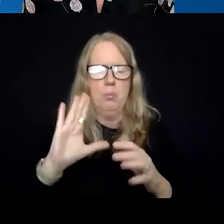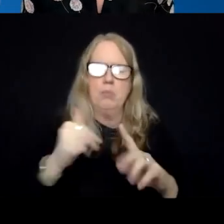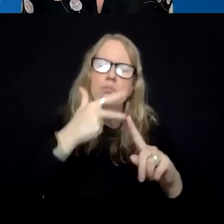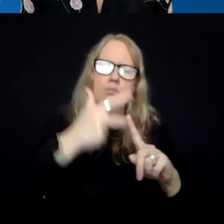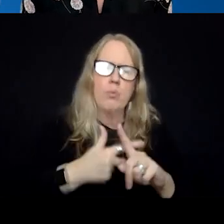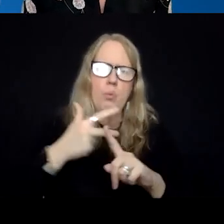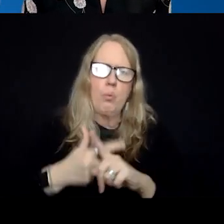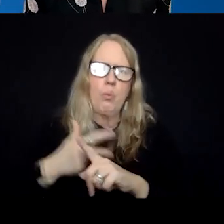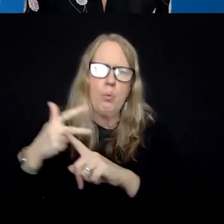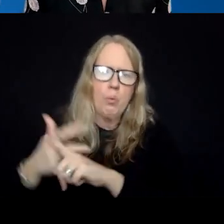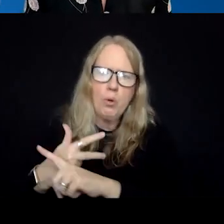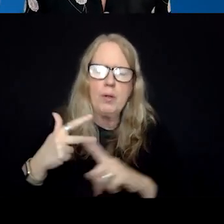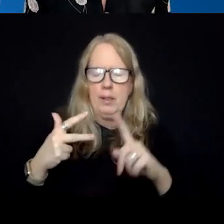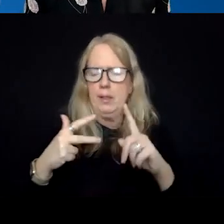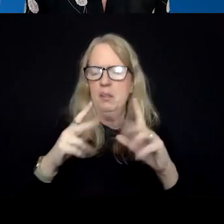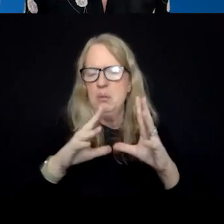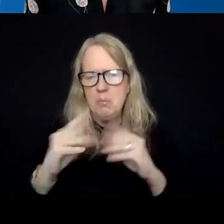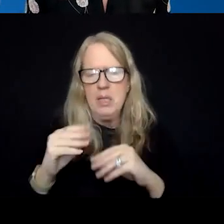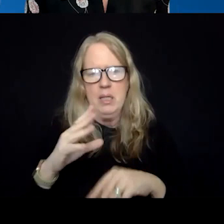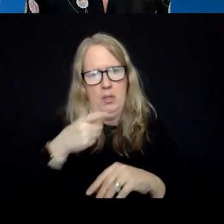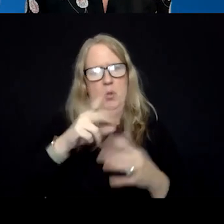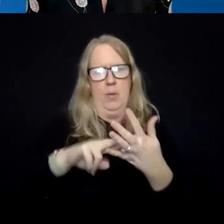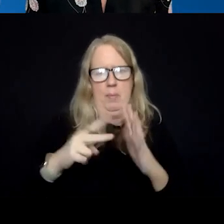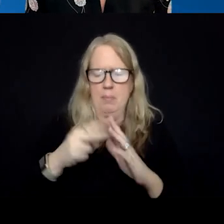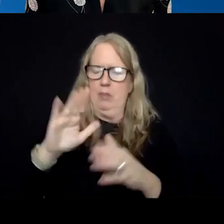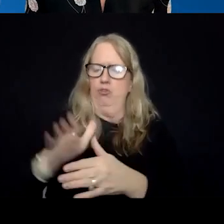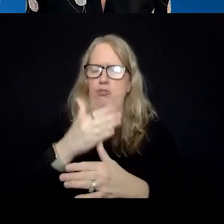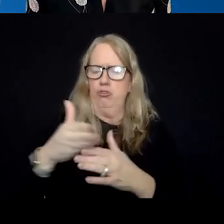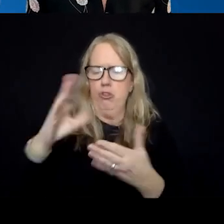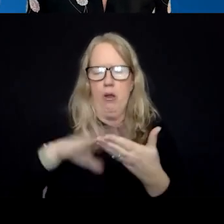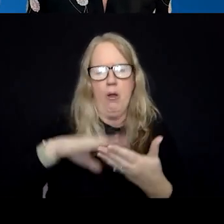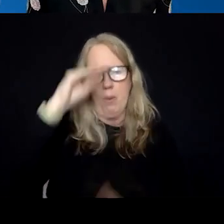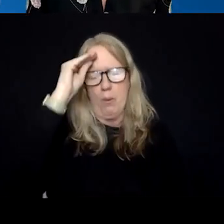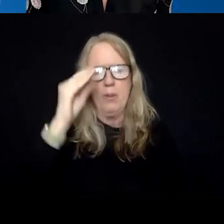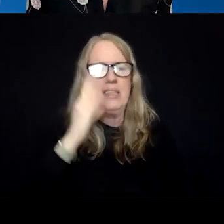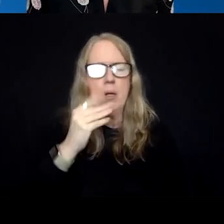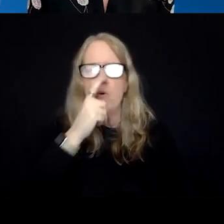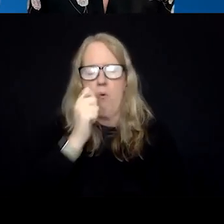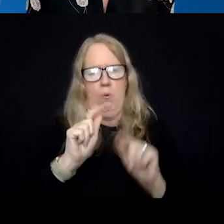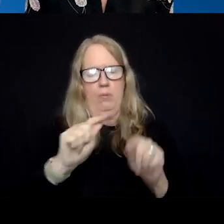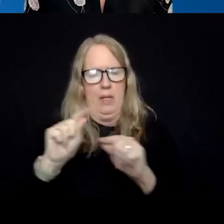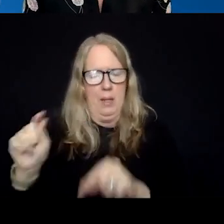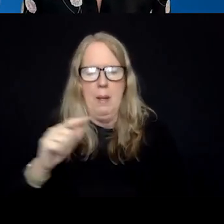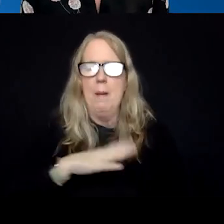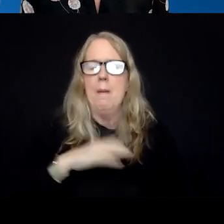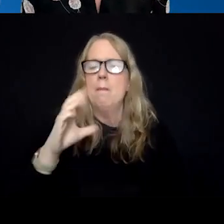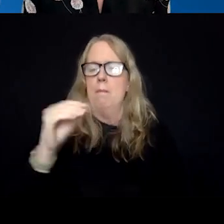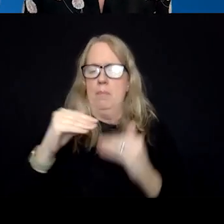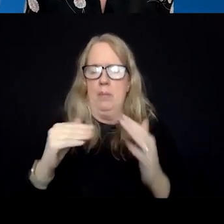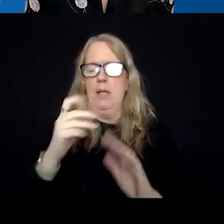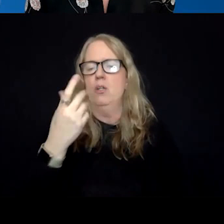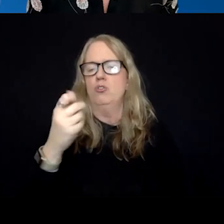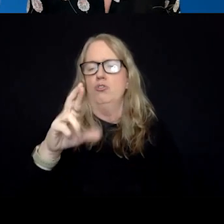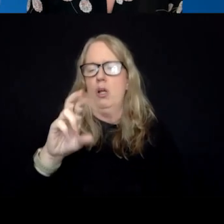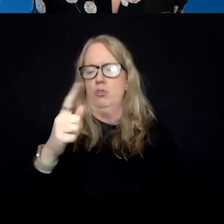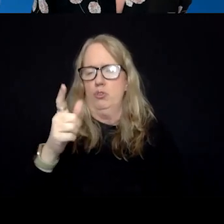meetings really aimed at, as the name implies, a shared learning experience for all who attend. My colleague, Dr. Stacy Nonamaker,